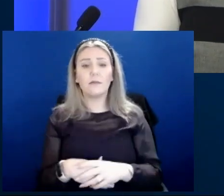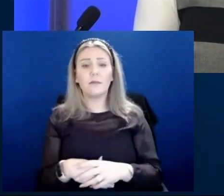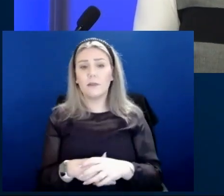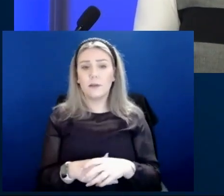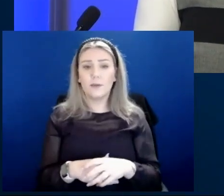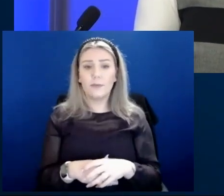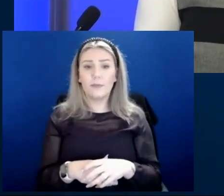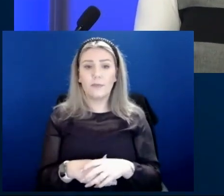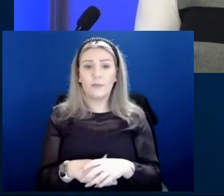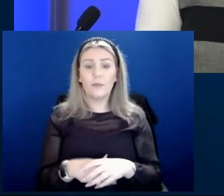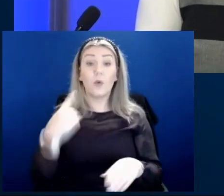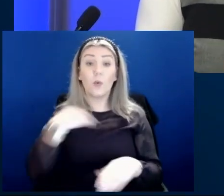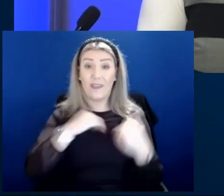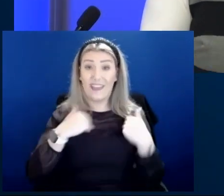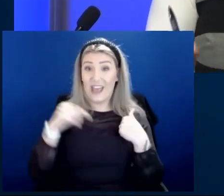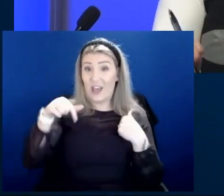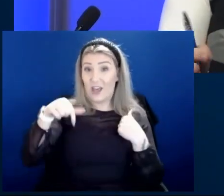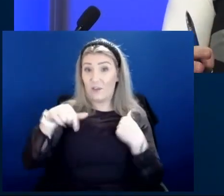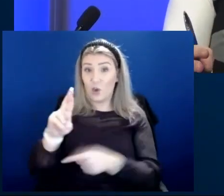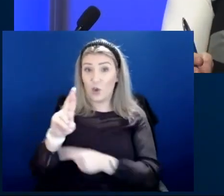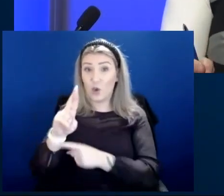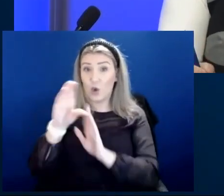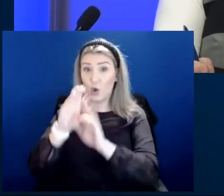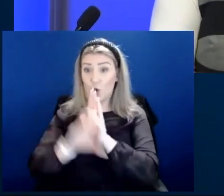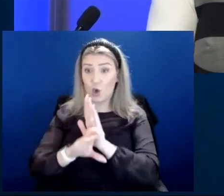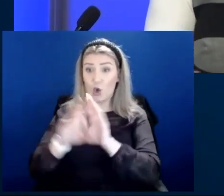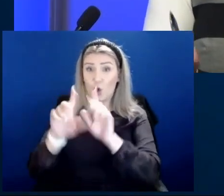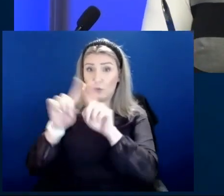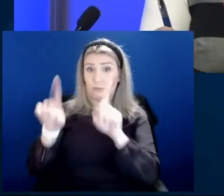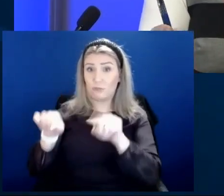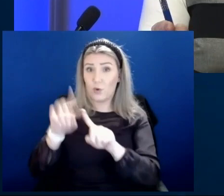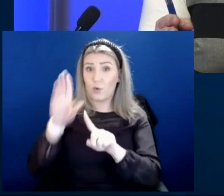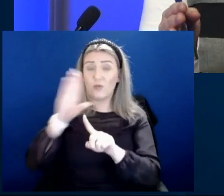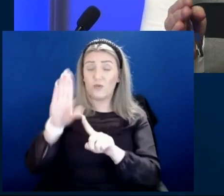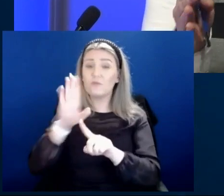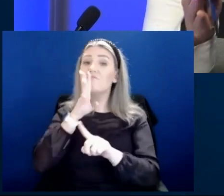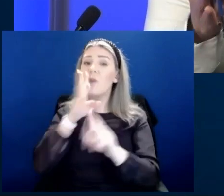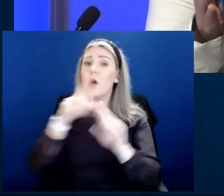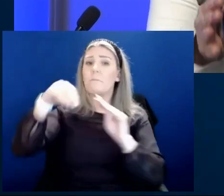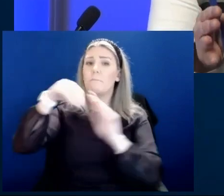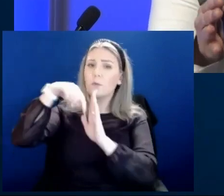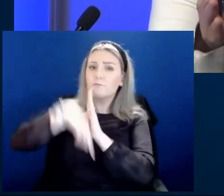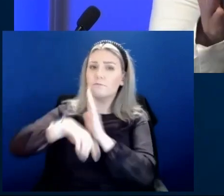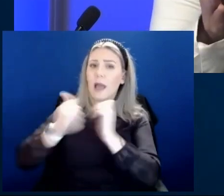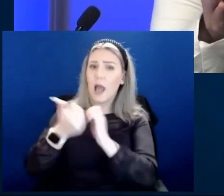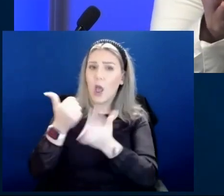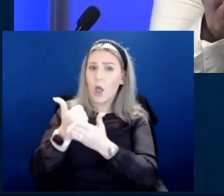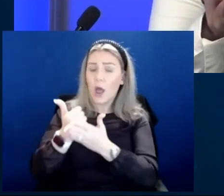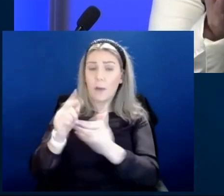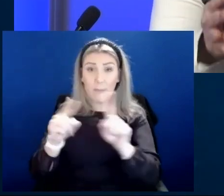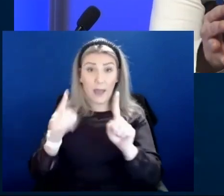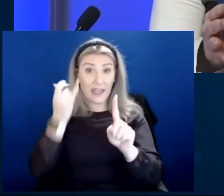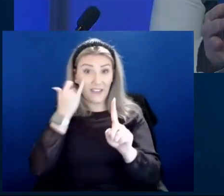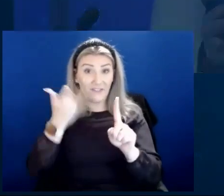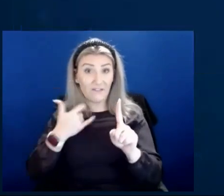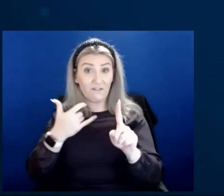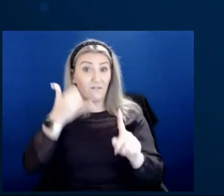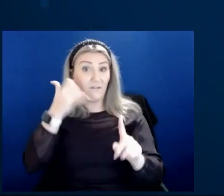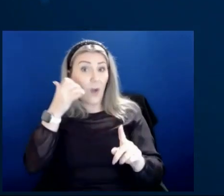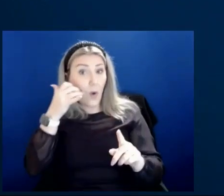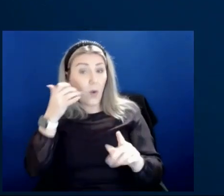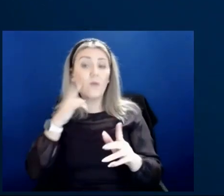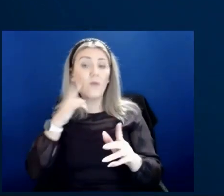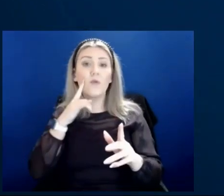have a QR code on the screen right there. That will. We're going to talk more about how people can help. But this, if you have your phone, you can hover over